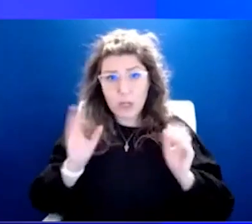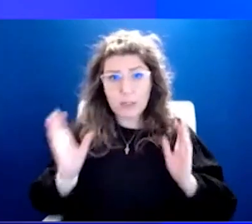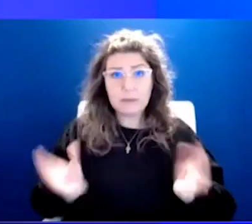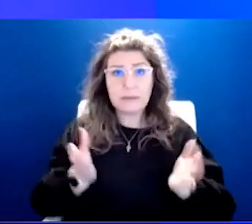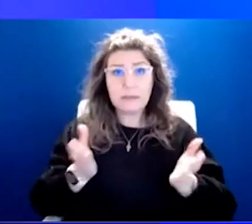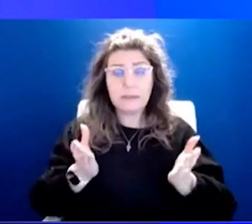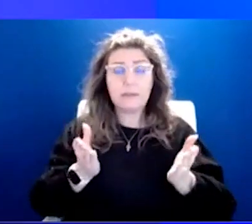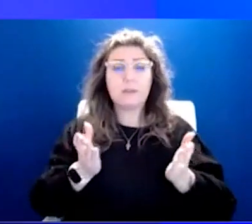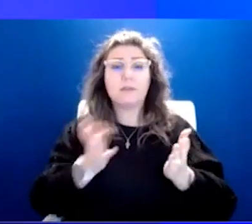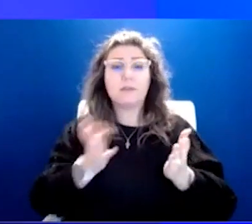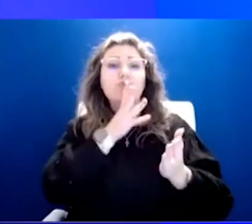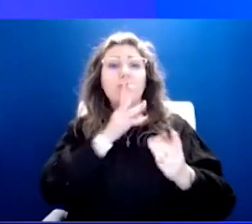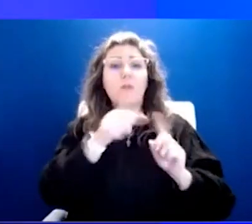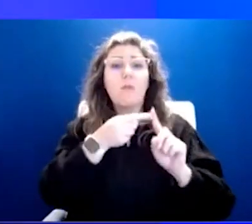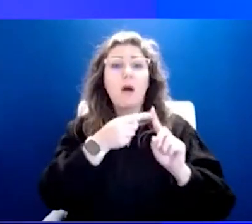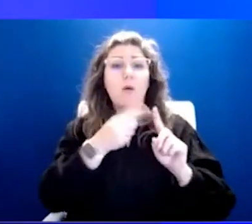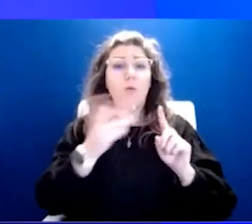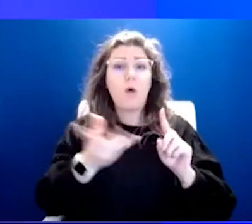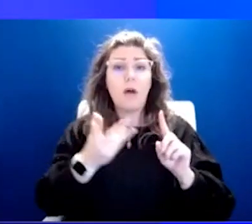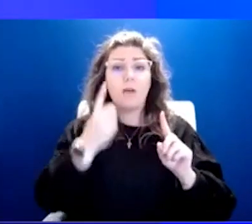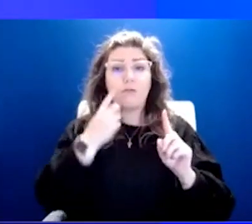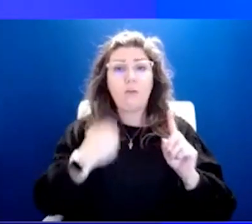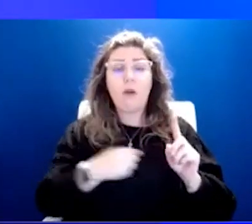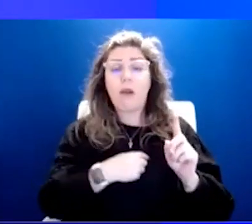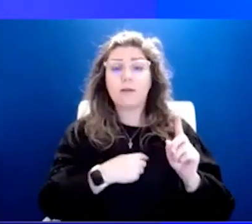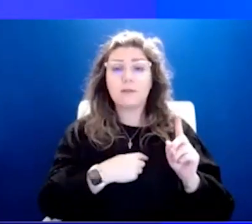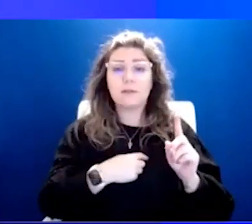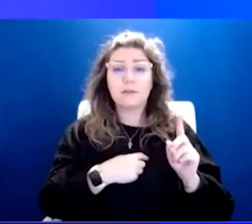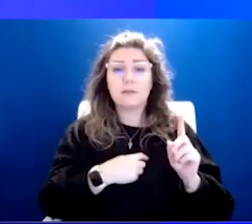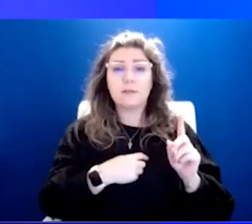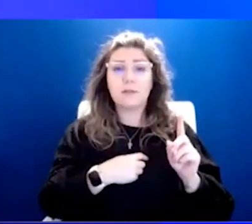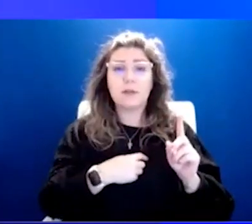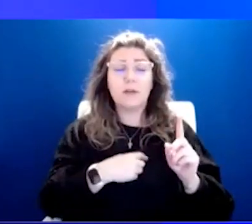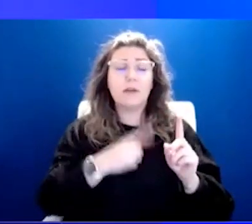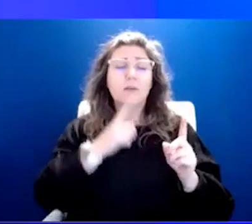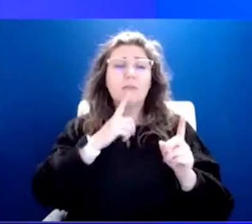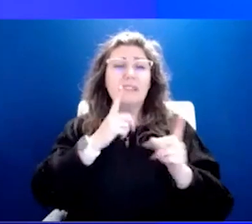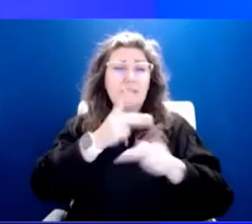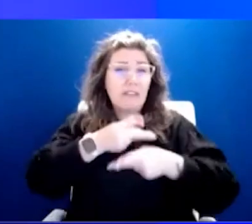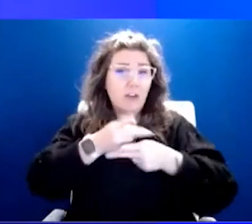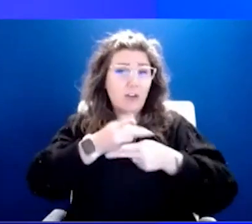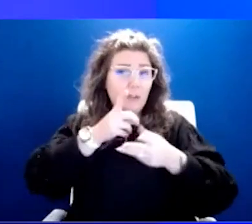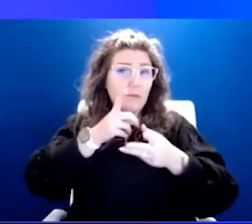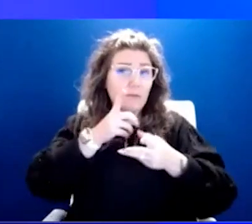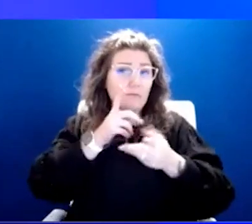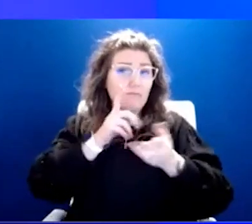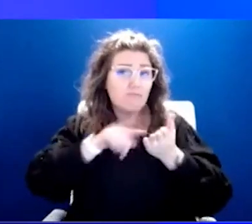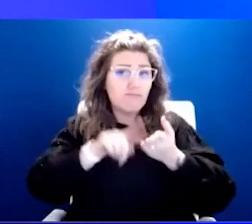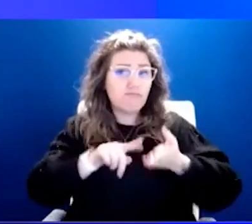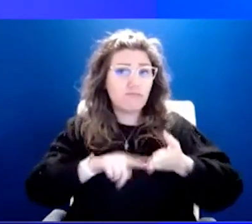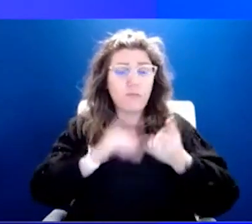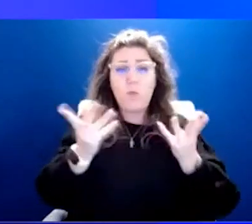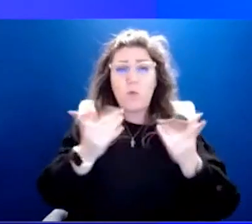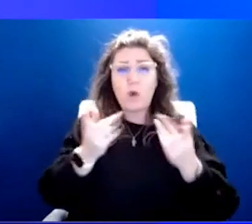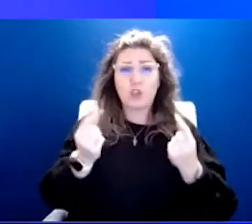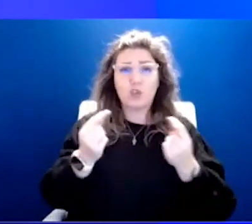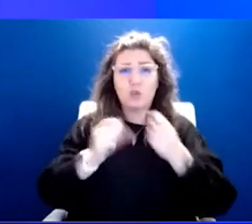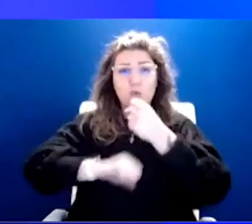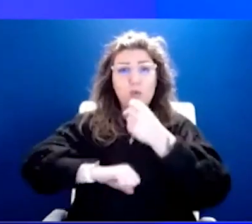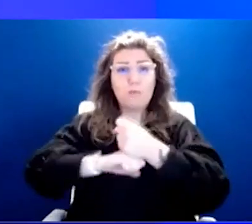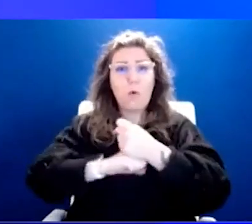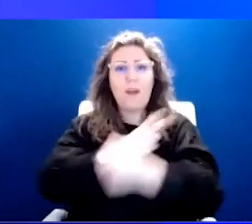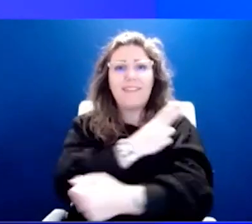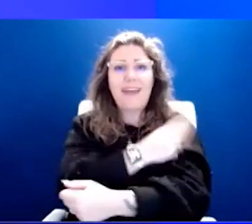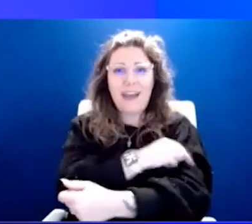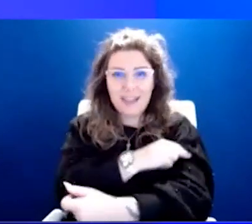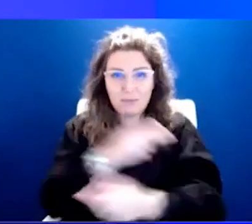is for us to be looking very carefully at all of what we need to do to support the hospitals going forward